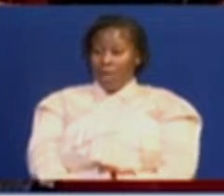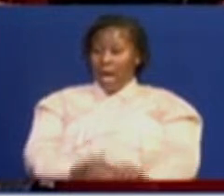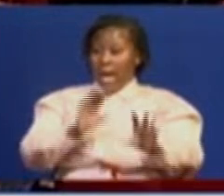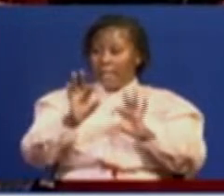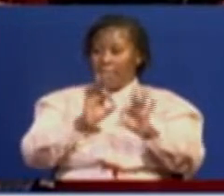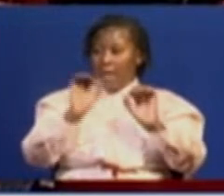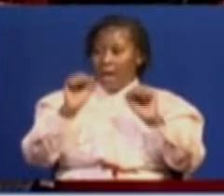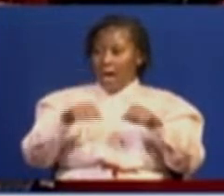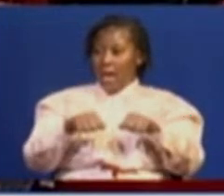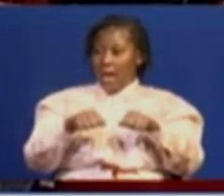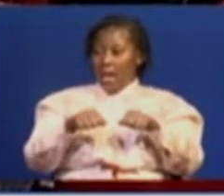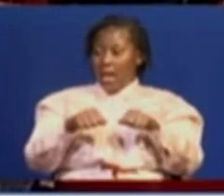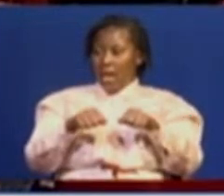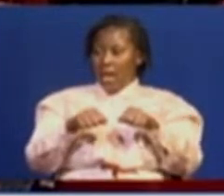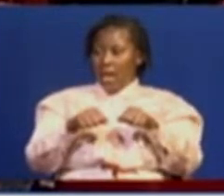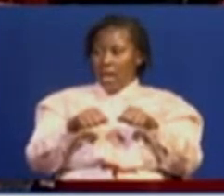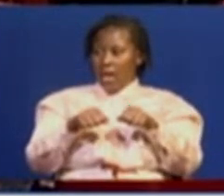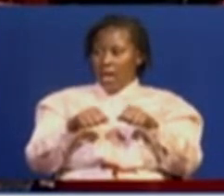So you can explain to